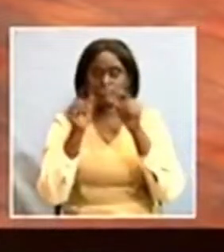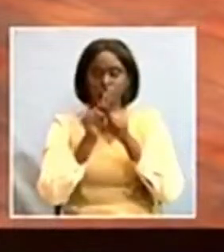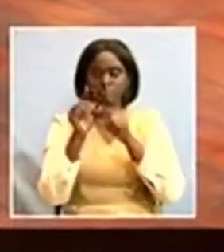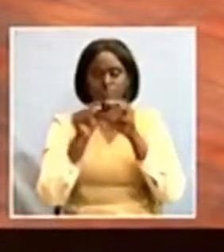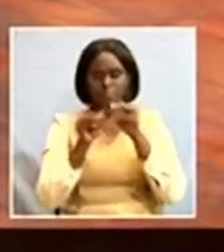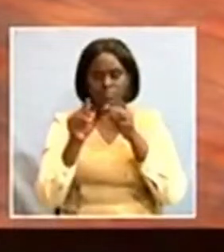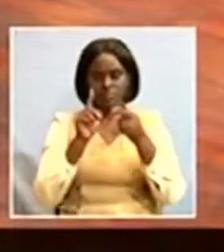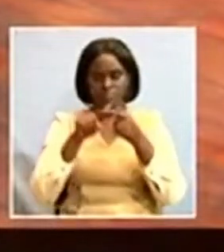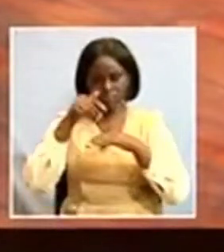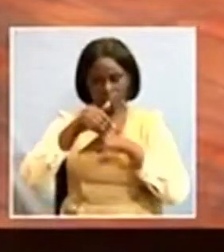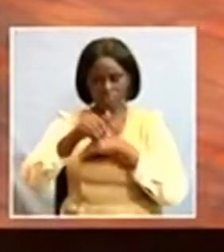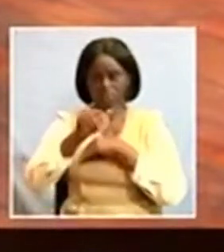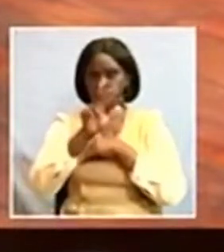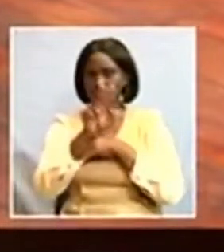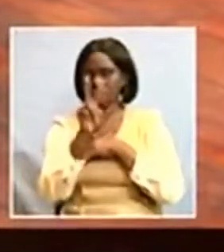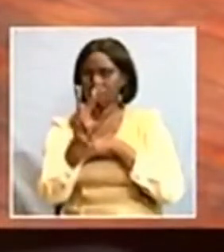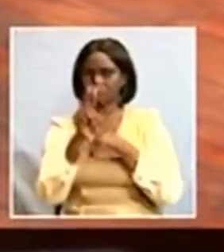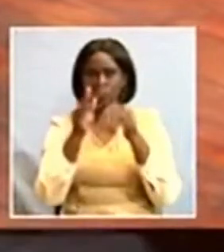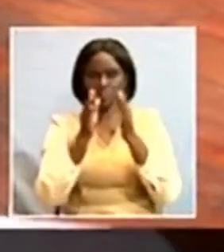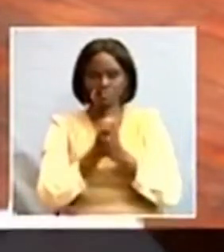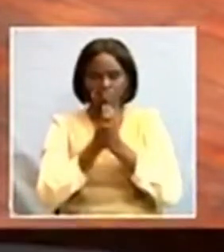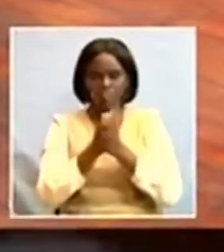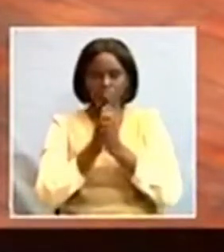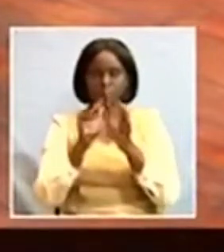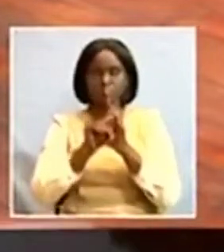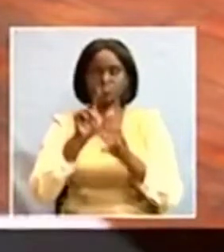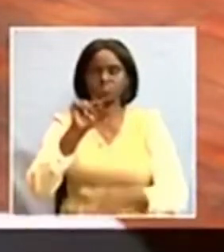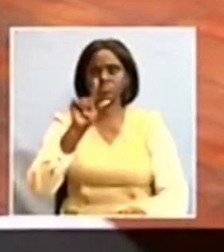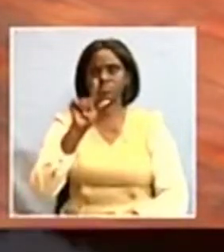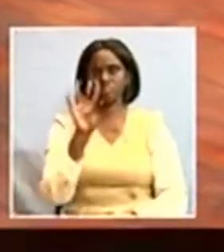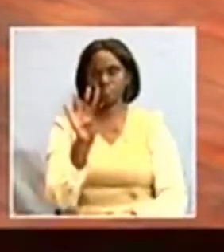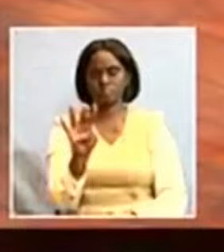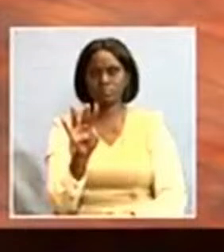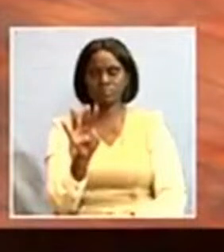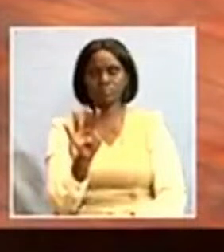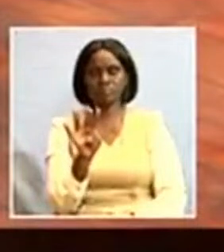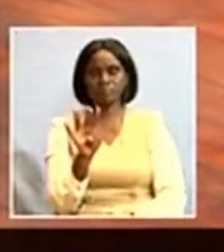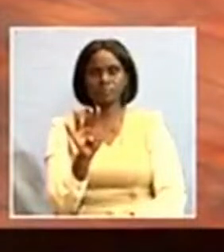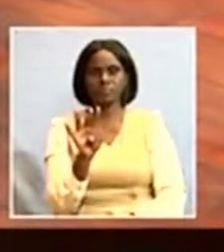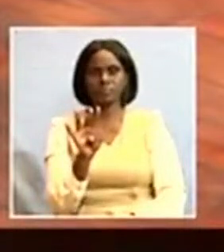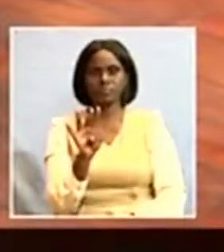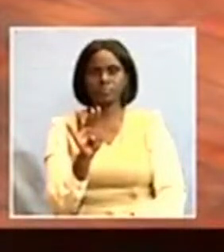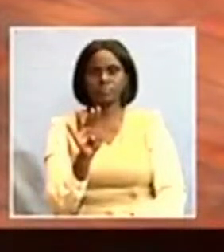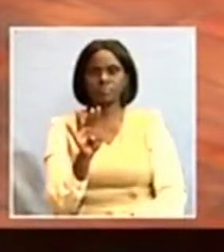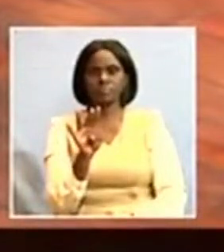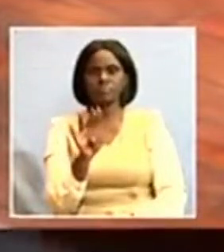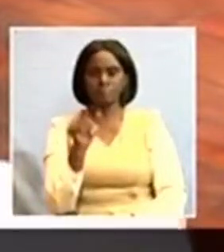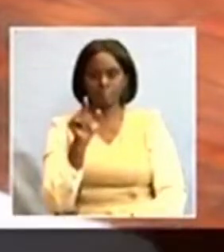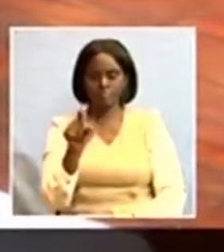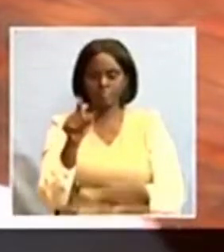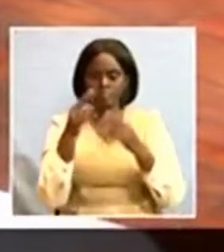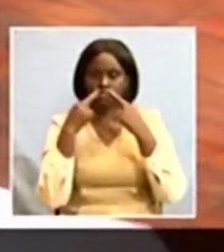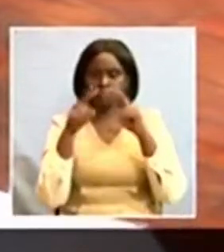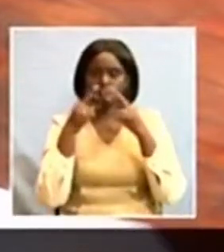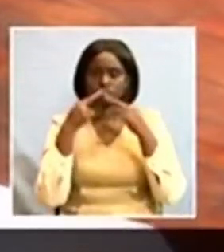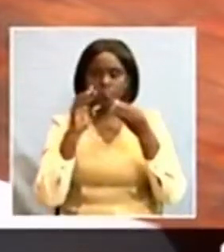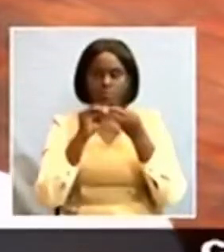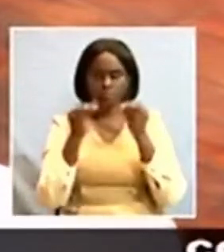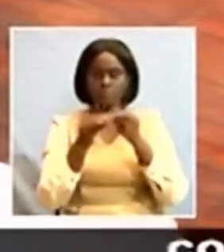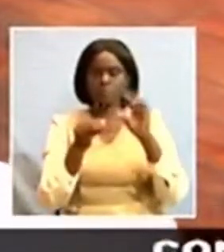and managed to register 32 dogs in 2024. Key output number